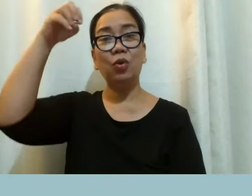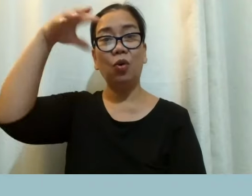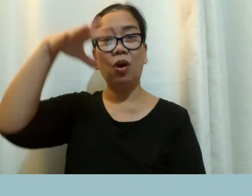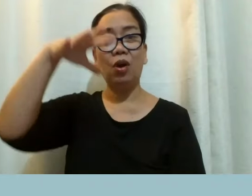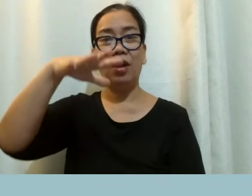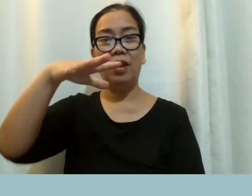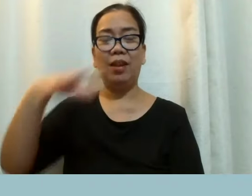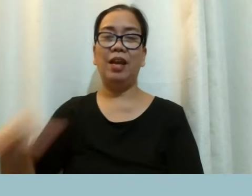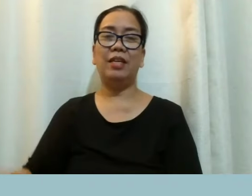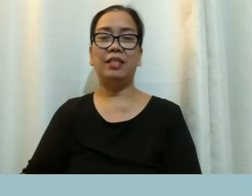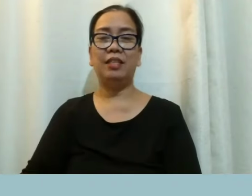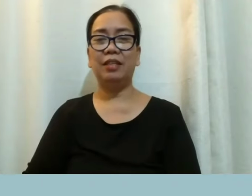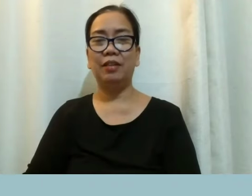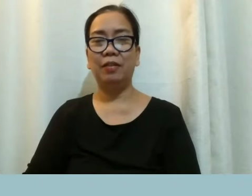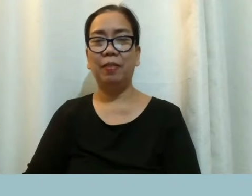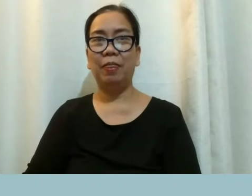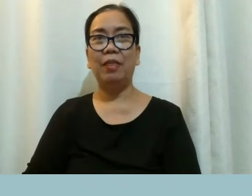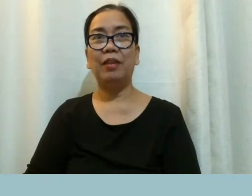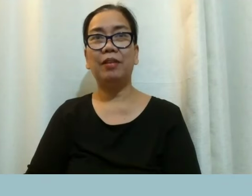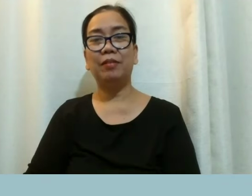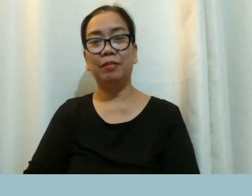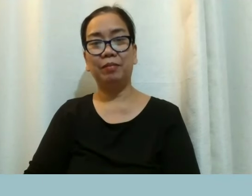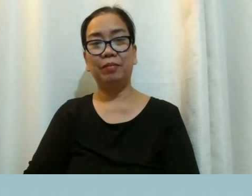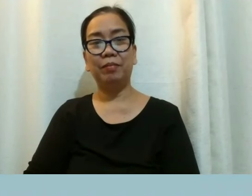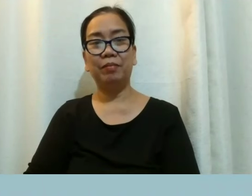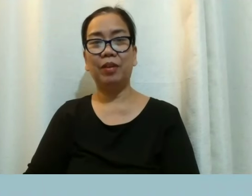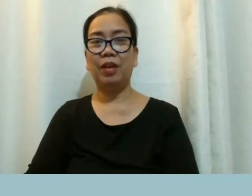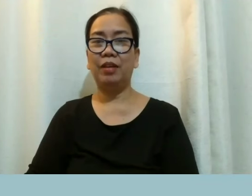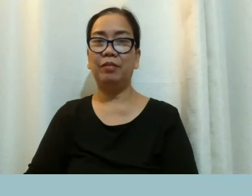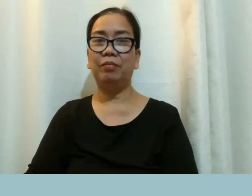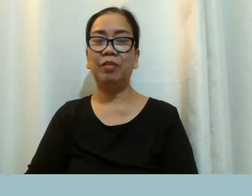Light or light.